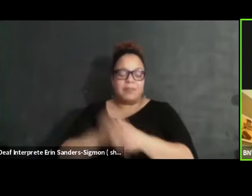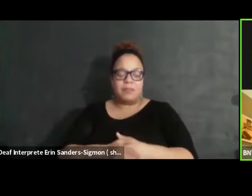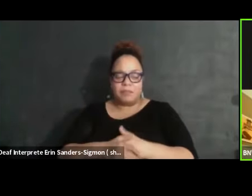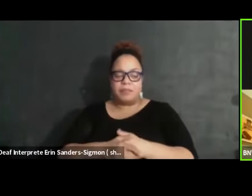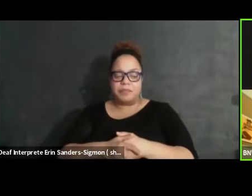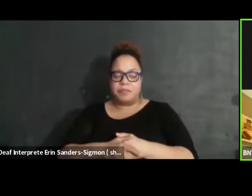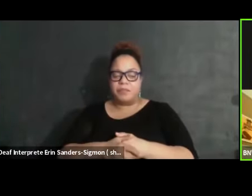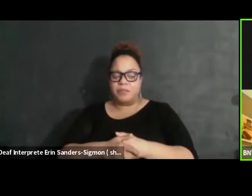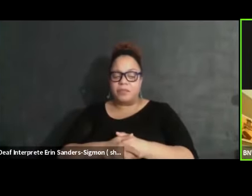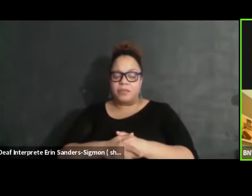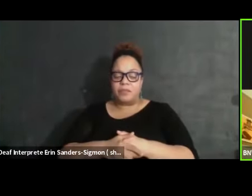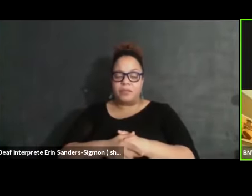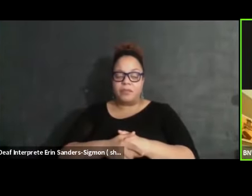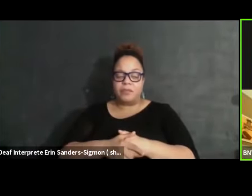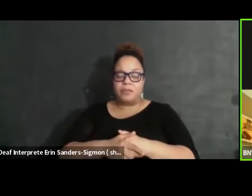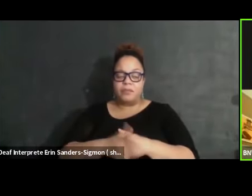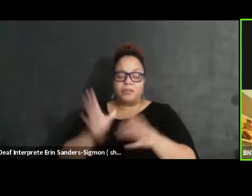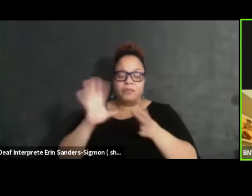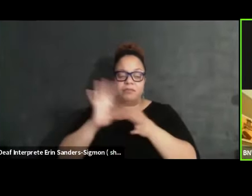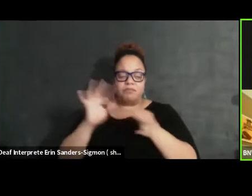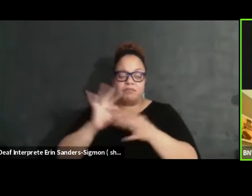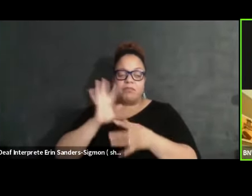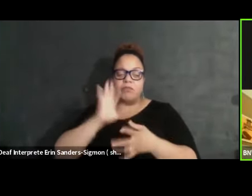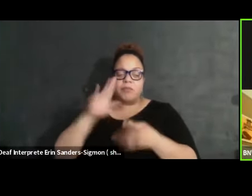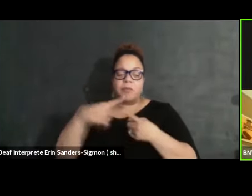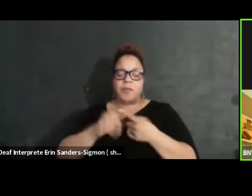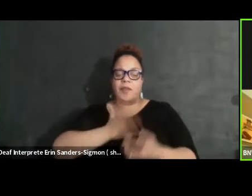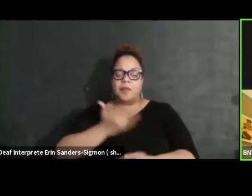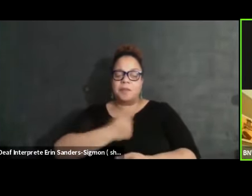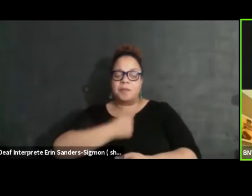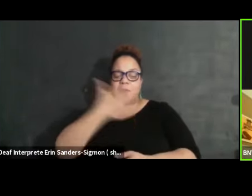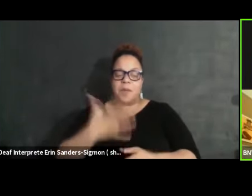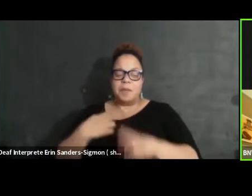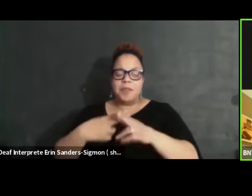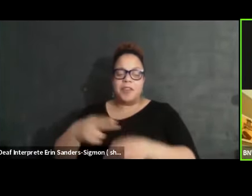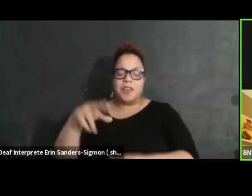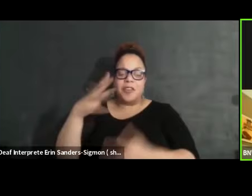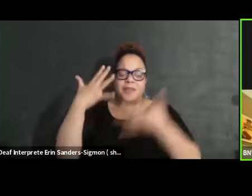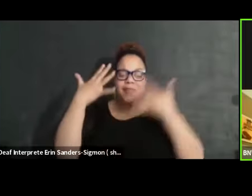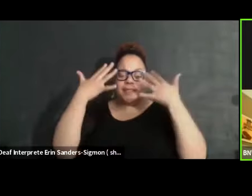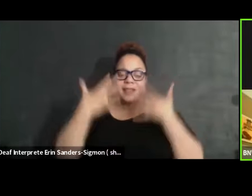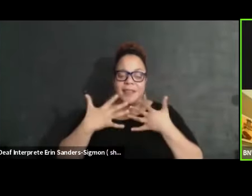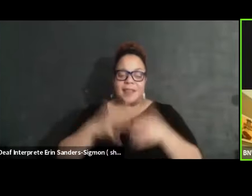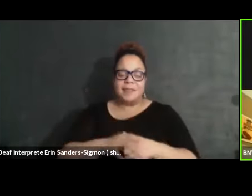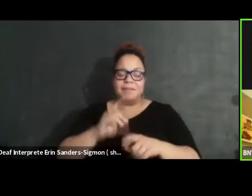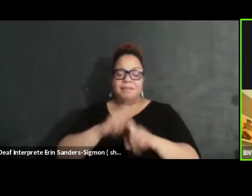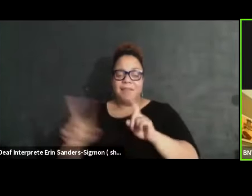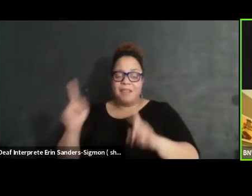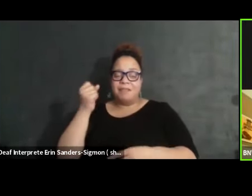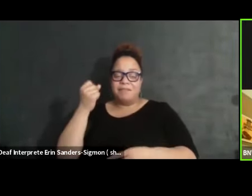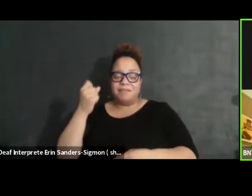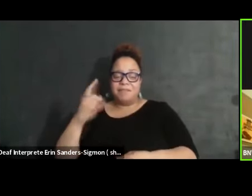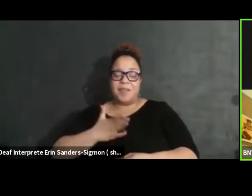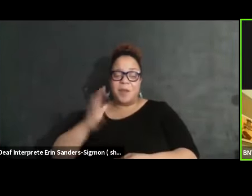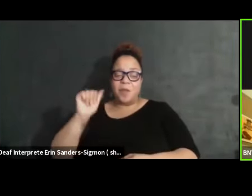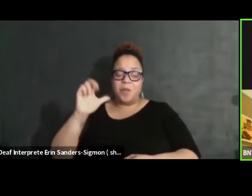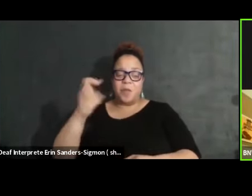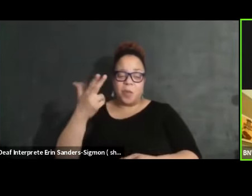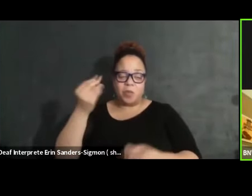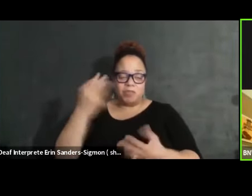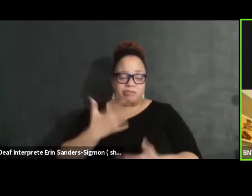was unfair, but at the end of the day, our coaches decided, although we didn't agree with the protest, we wouldn't further contest